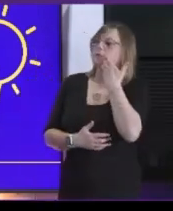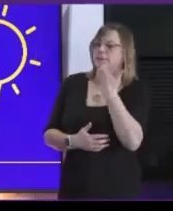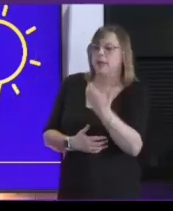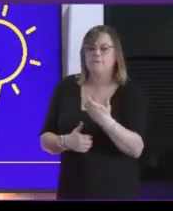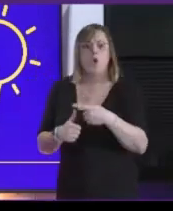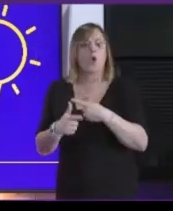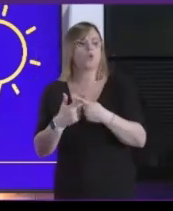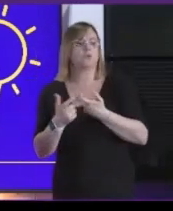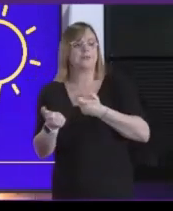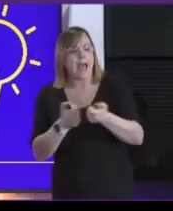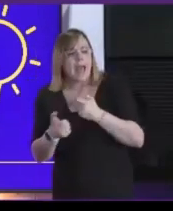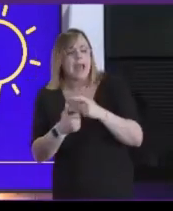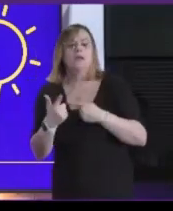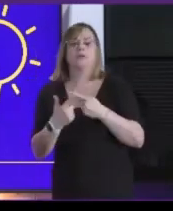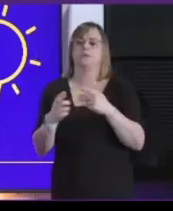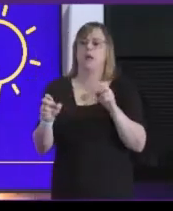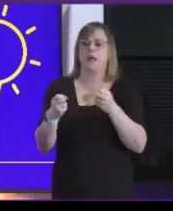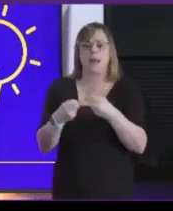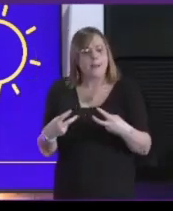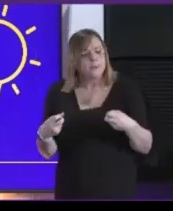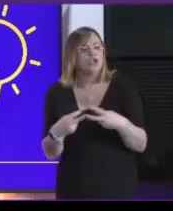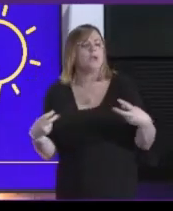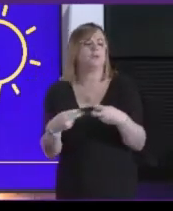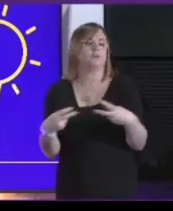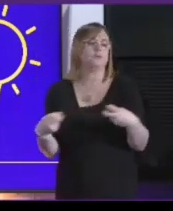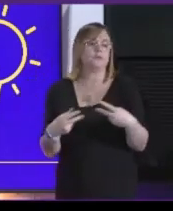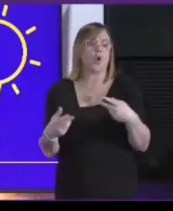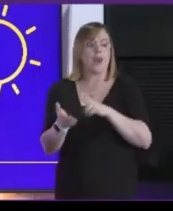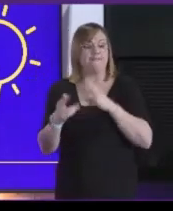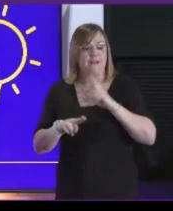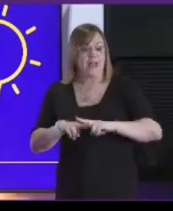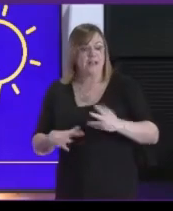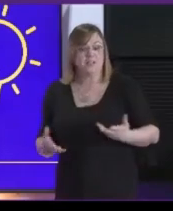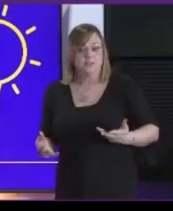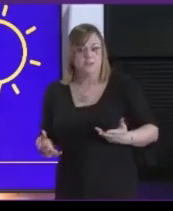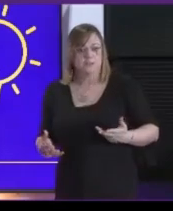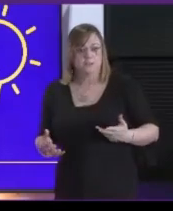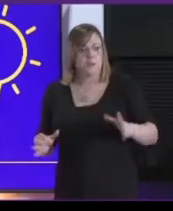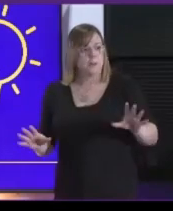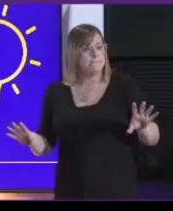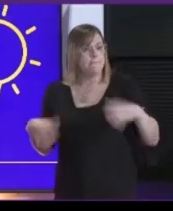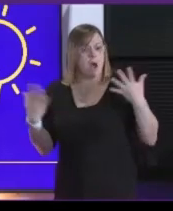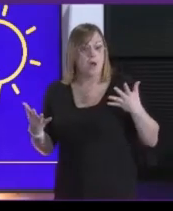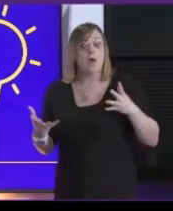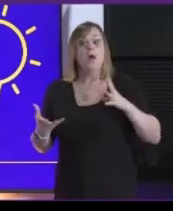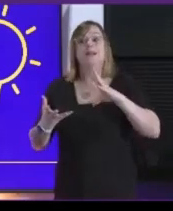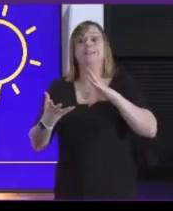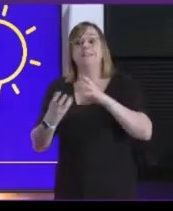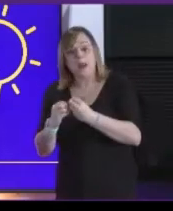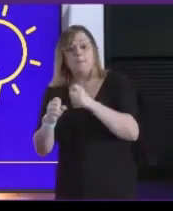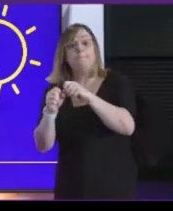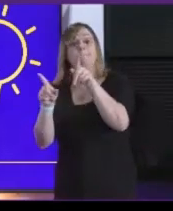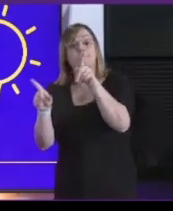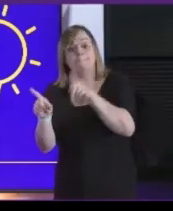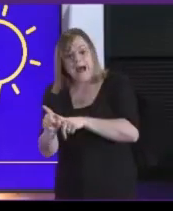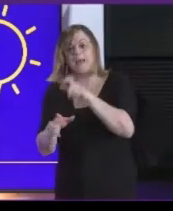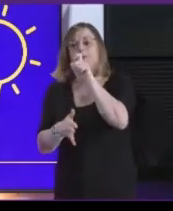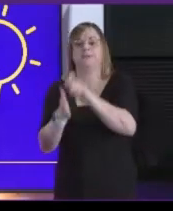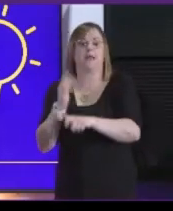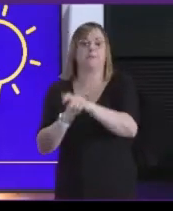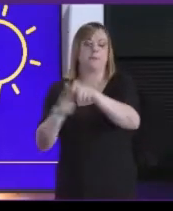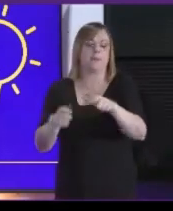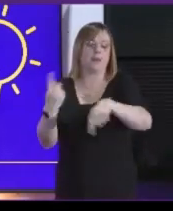texting, captions on our Netflix, are all things that were developed by the disability